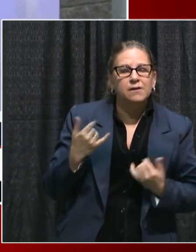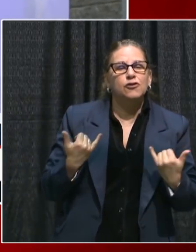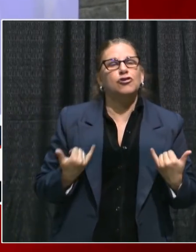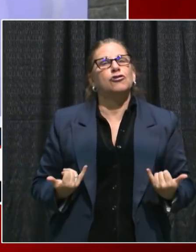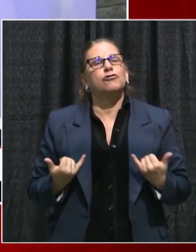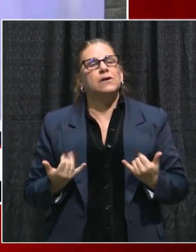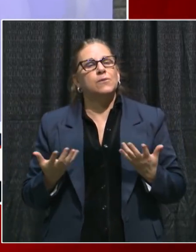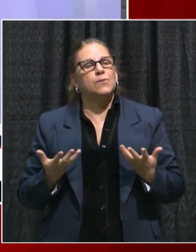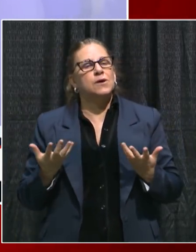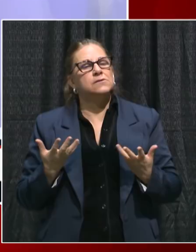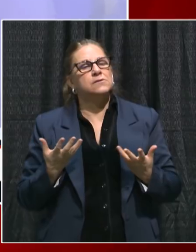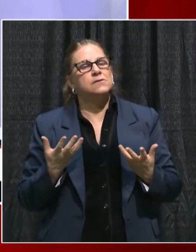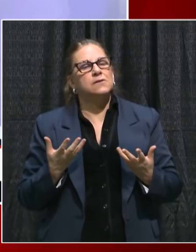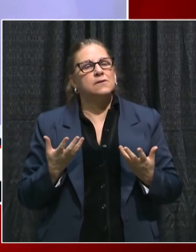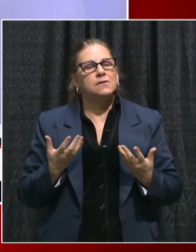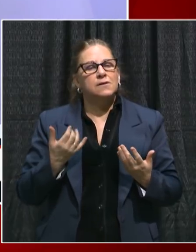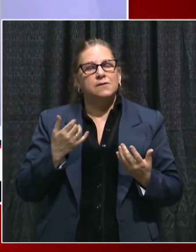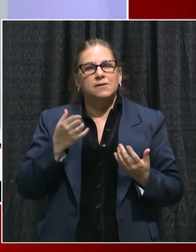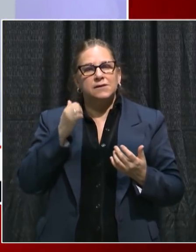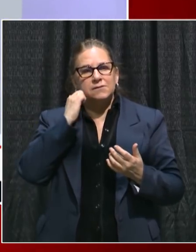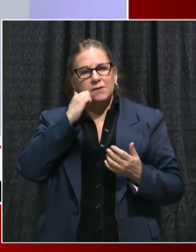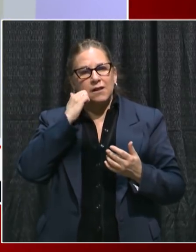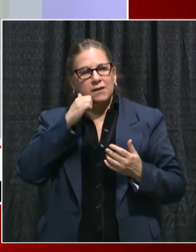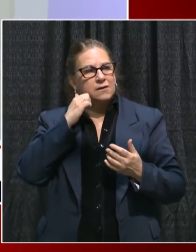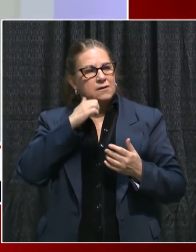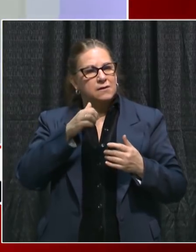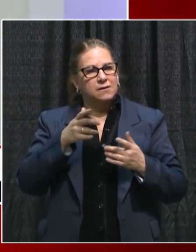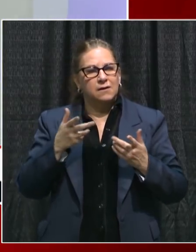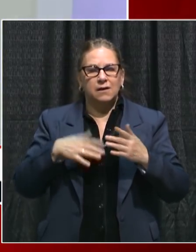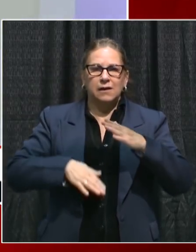city, and how many on average tests are you conducting?